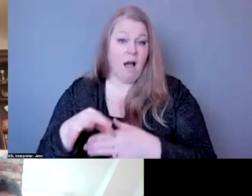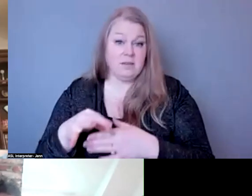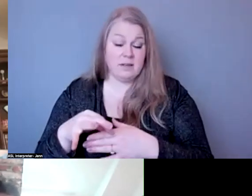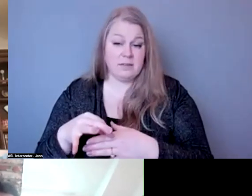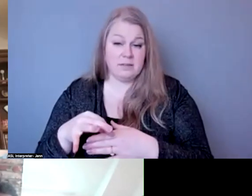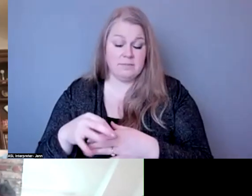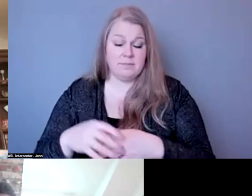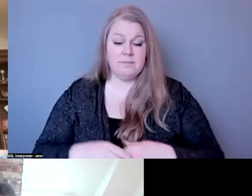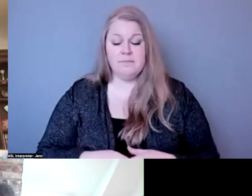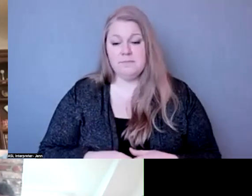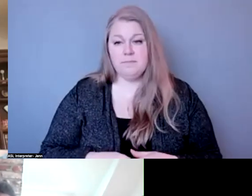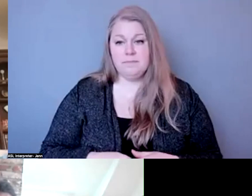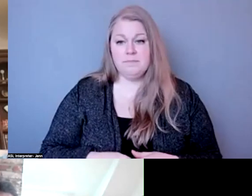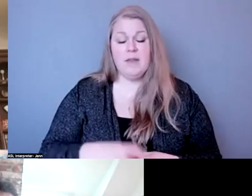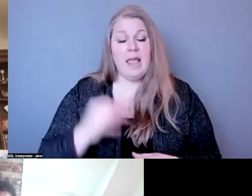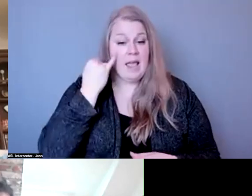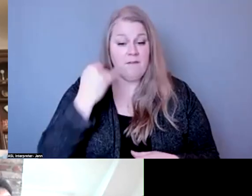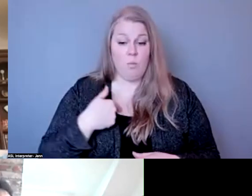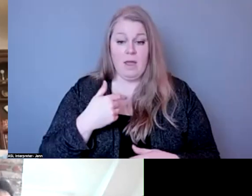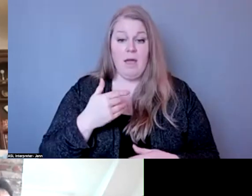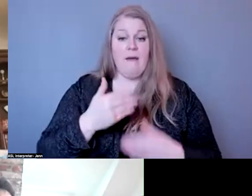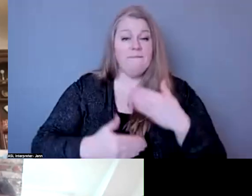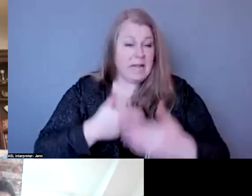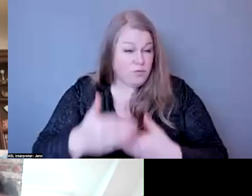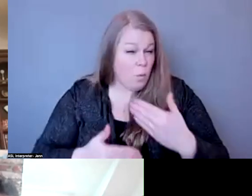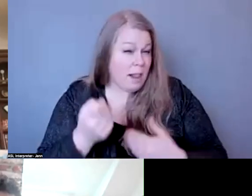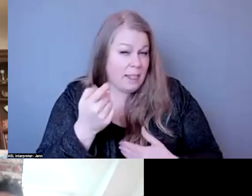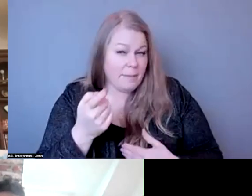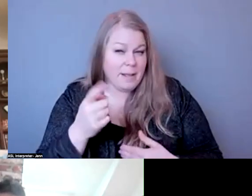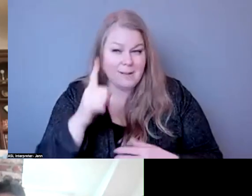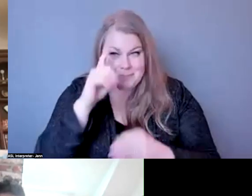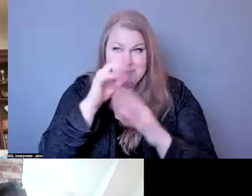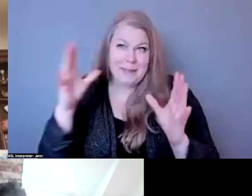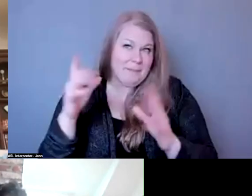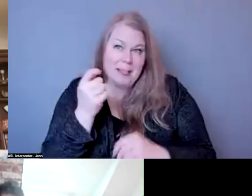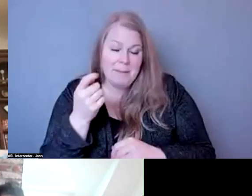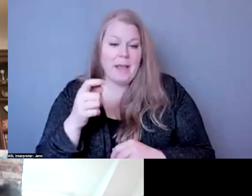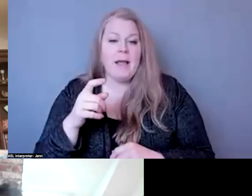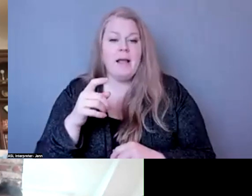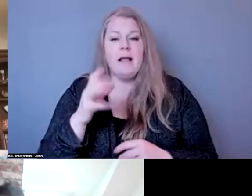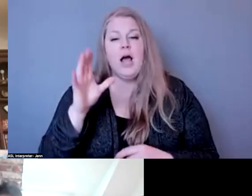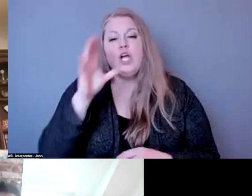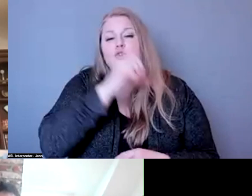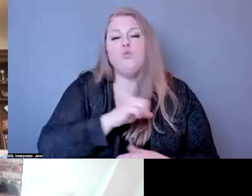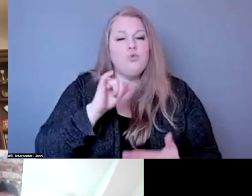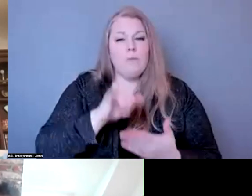able to fast forward a little bit, and if we're able to dream a little bit, which was kind of the mandate here, let's assume that